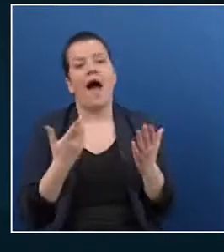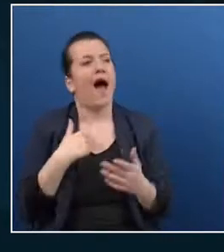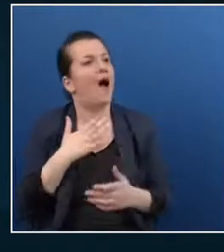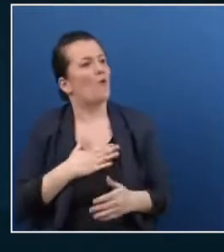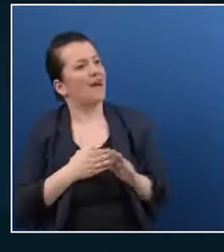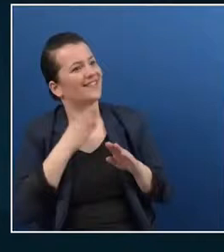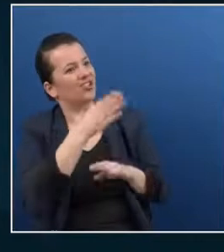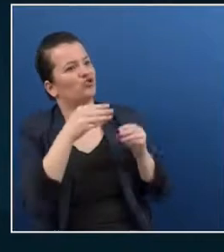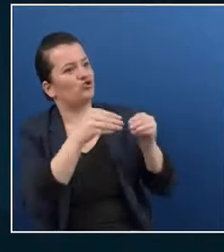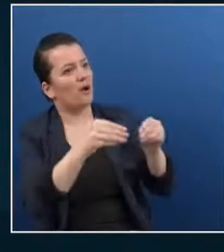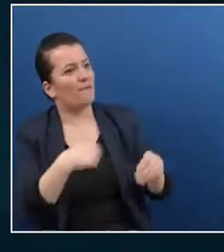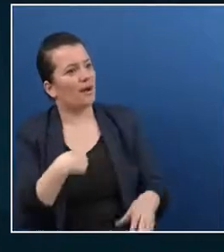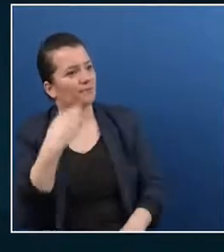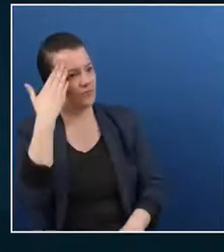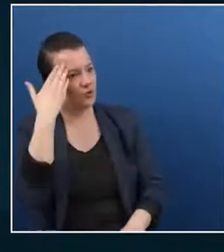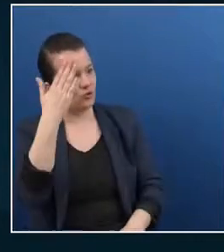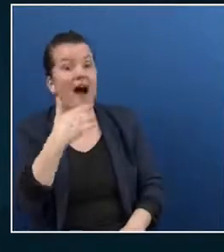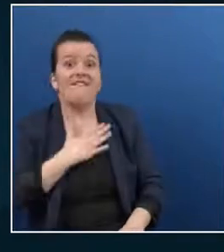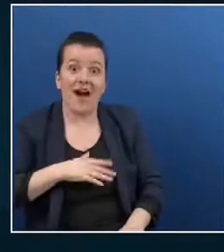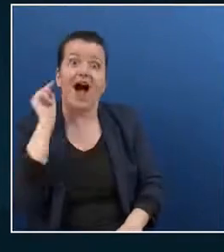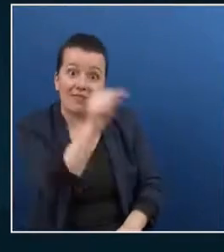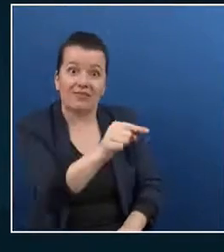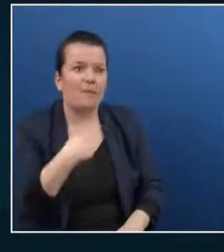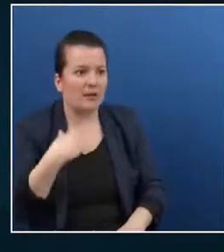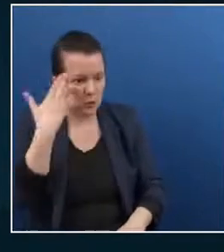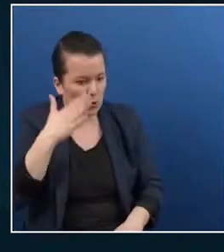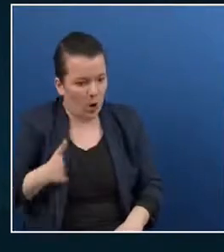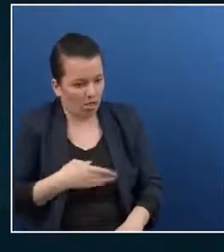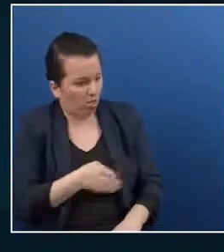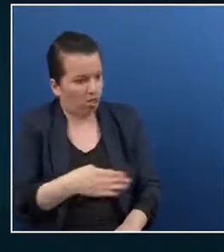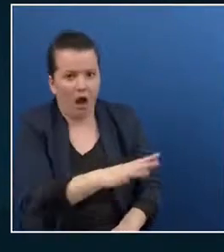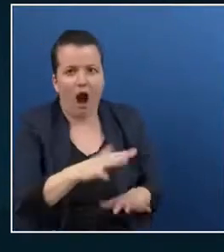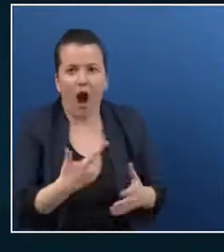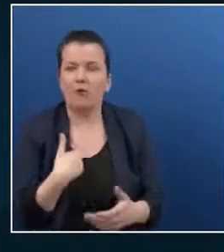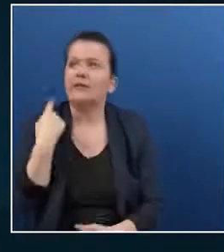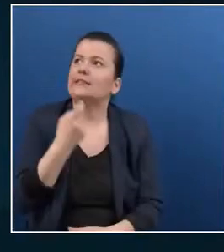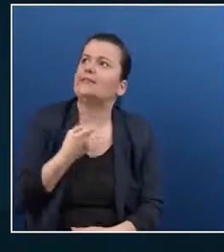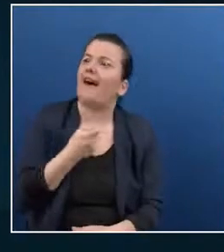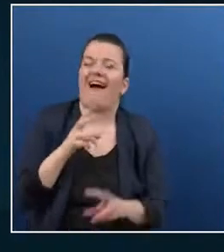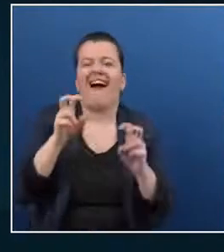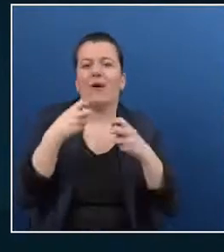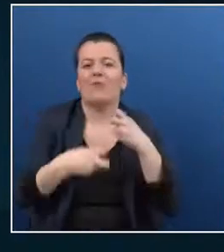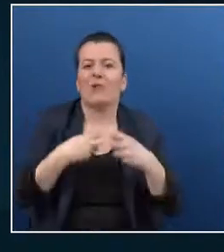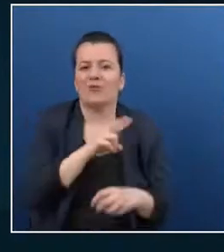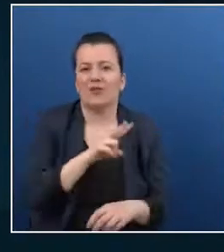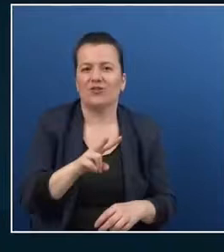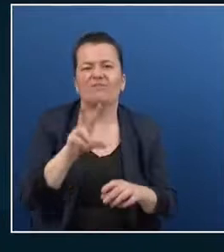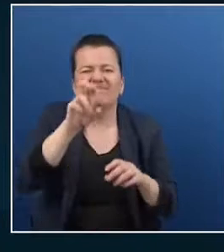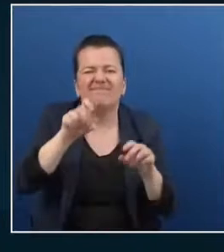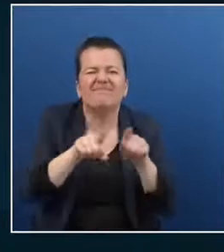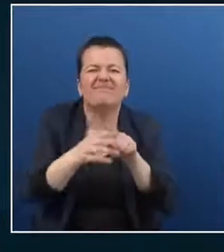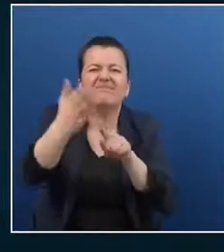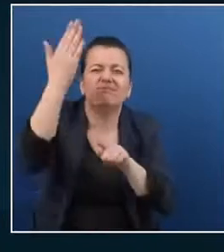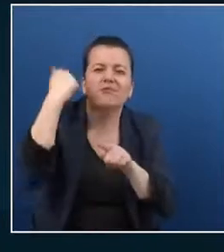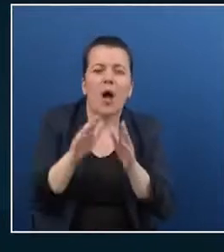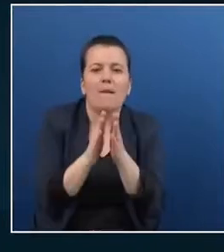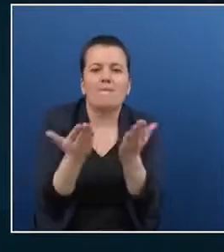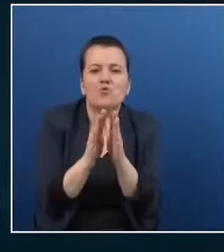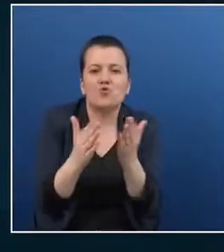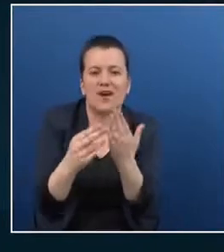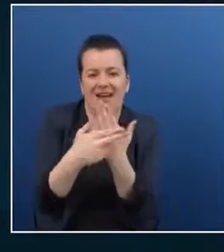to go to the store, but I'd like to go to the store. You know, it's actually named after a book, if you want to read it. So